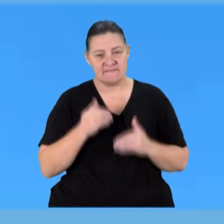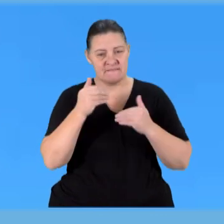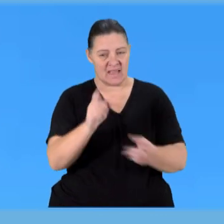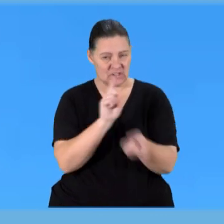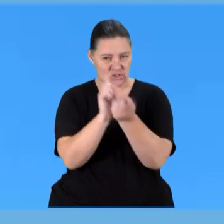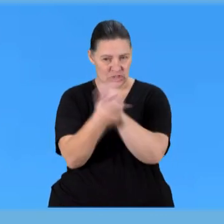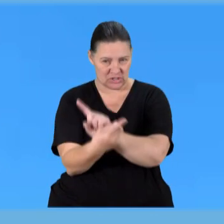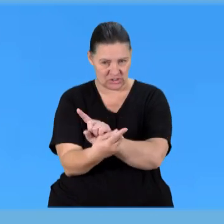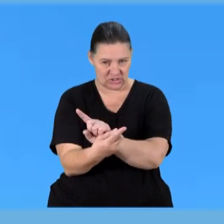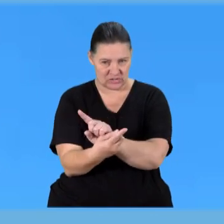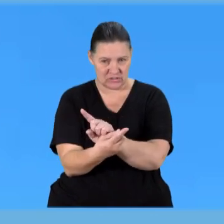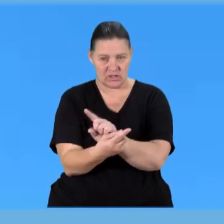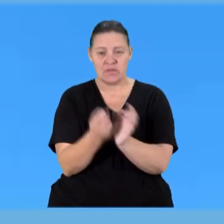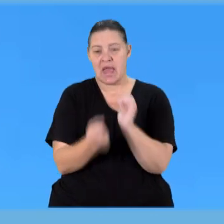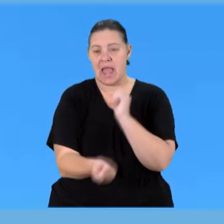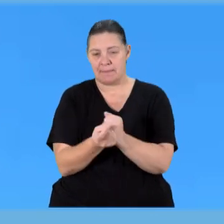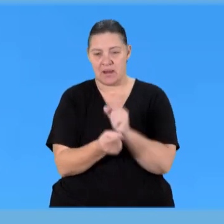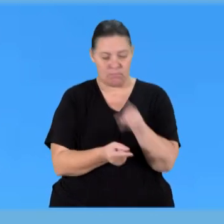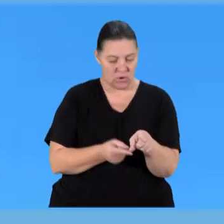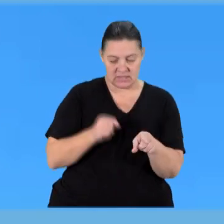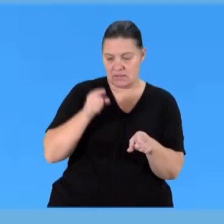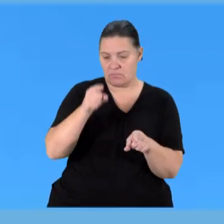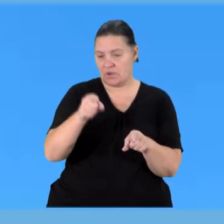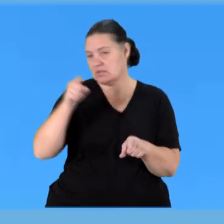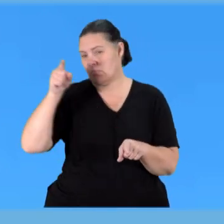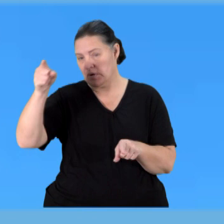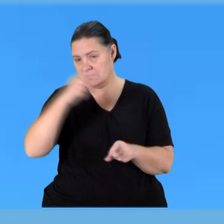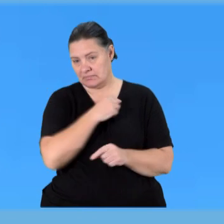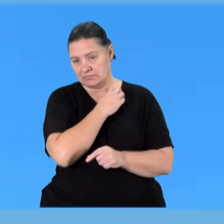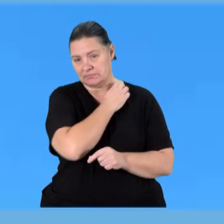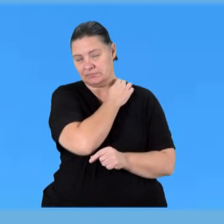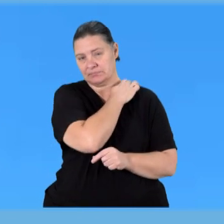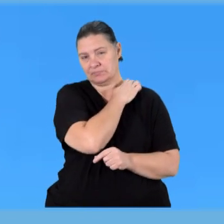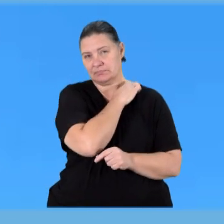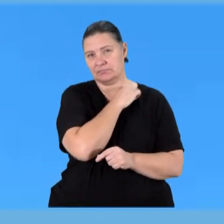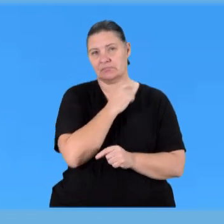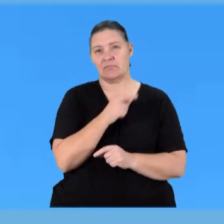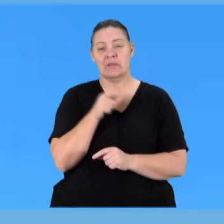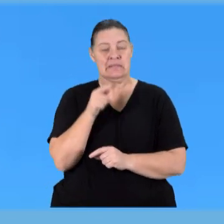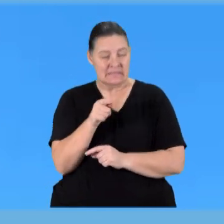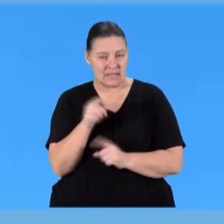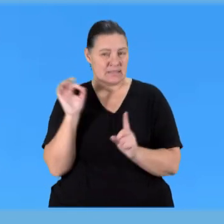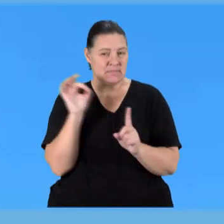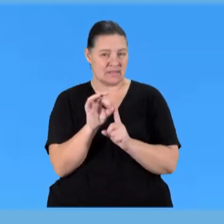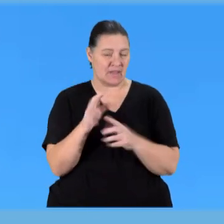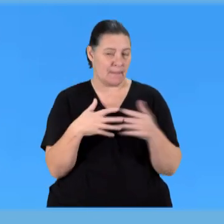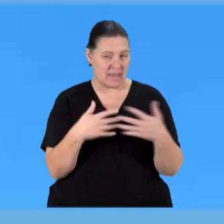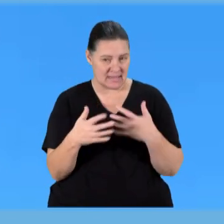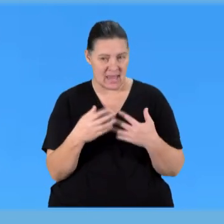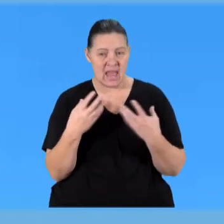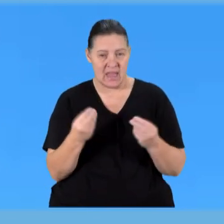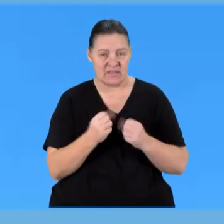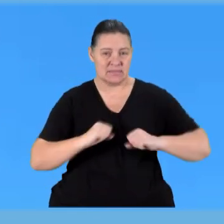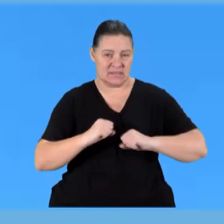there is a phase change. Remember that the phase changes are happening at these points there. There is a phase change there. Now